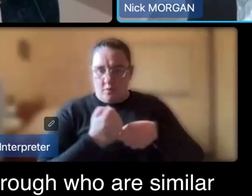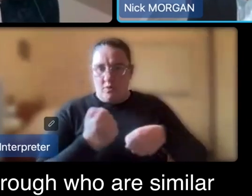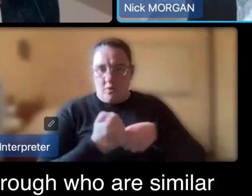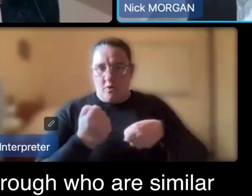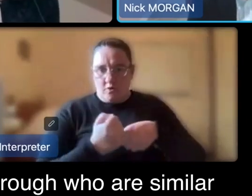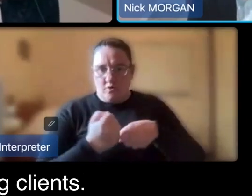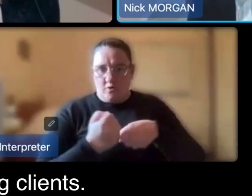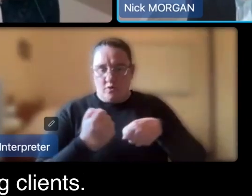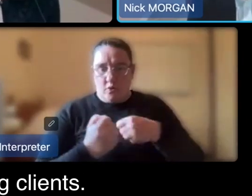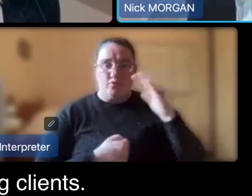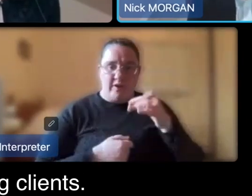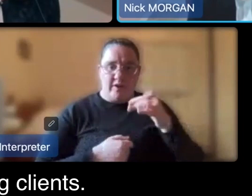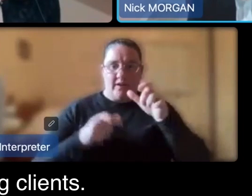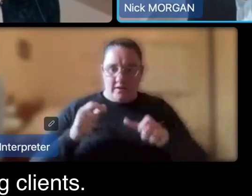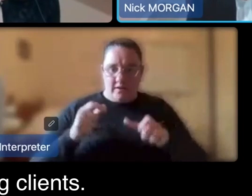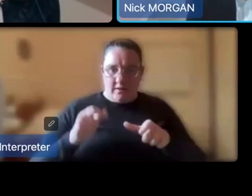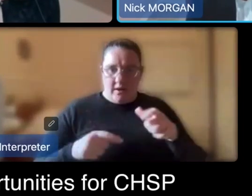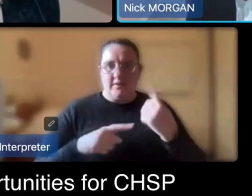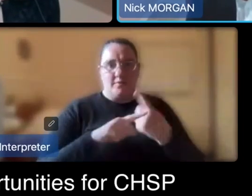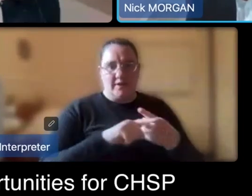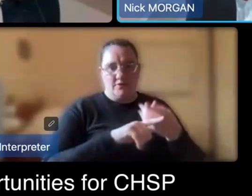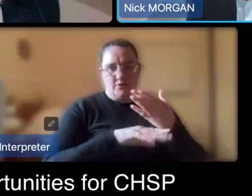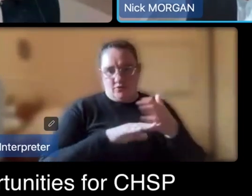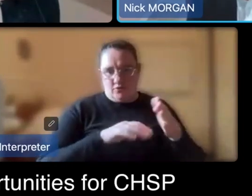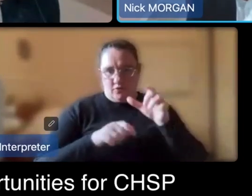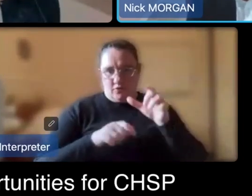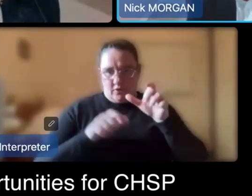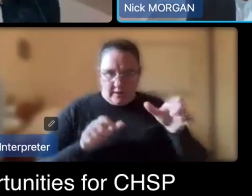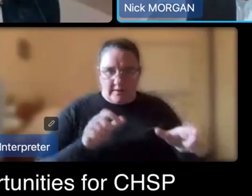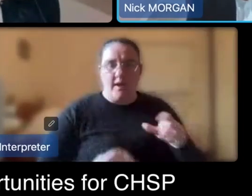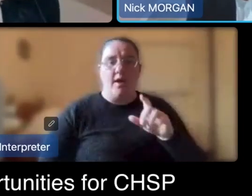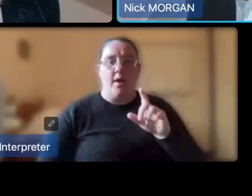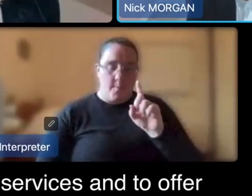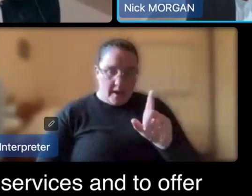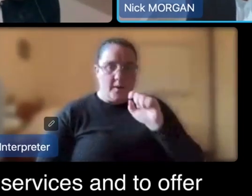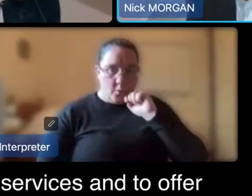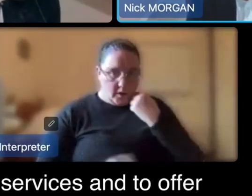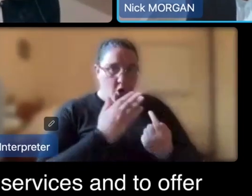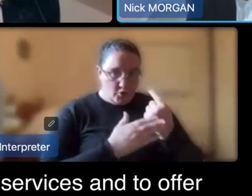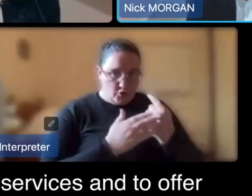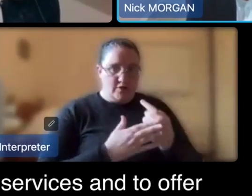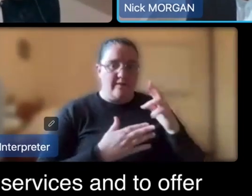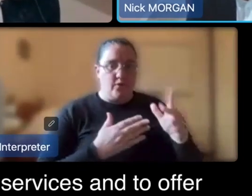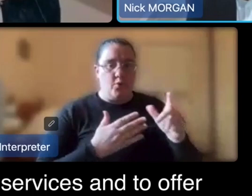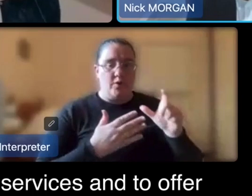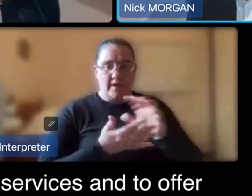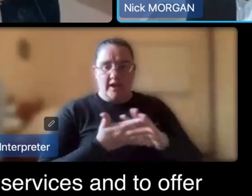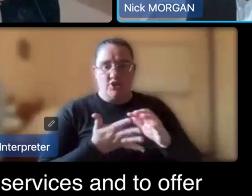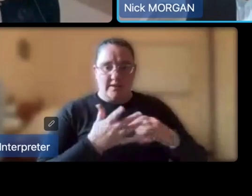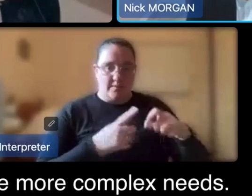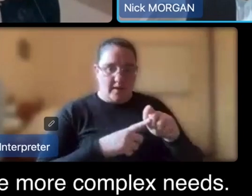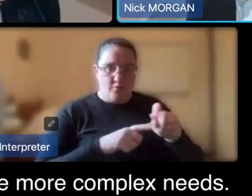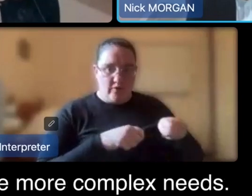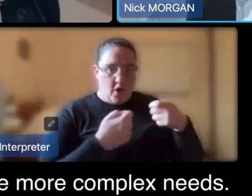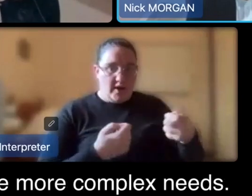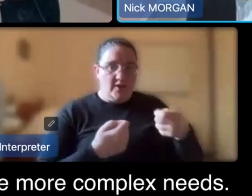through who are similar sort of looking clients. But there will be opportunities for CHSP providers to extend their services and to